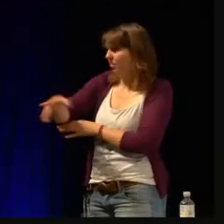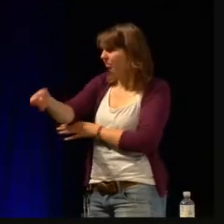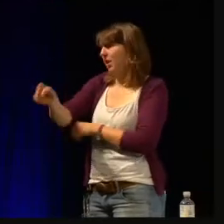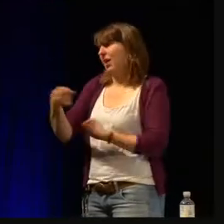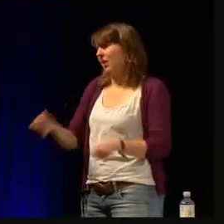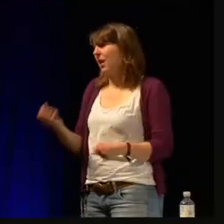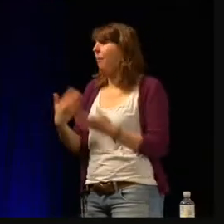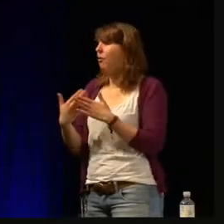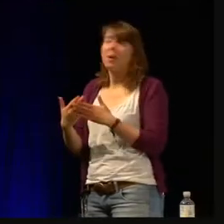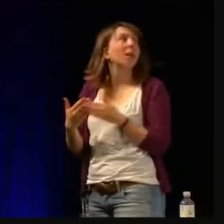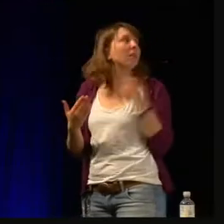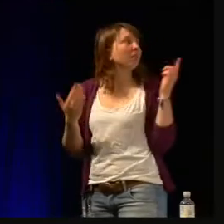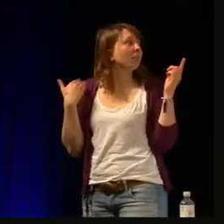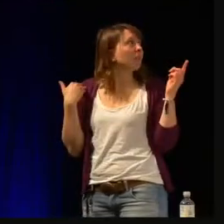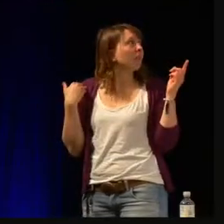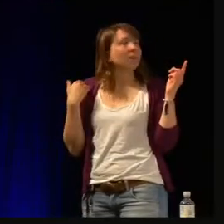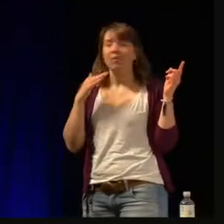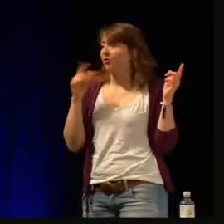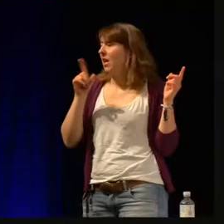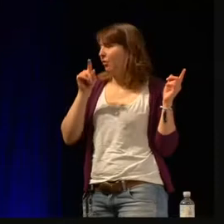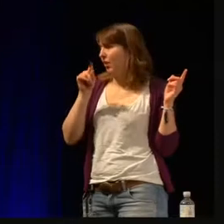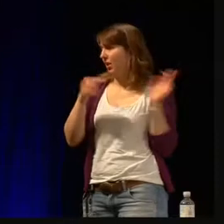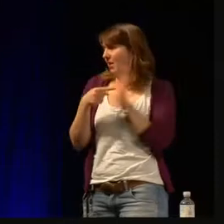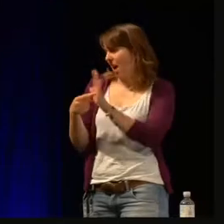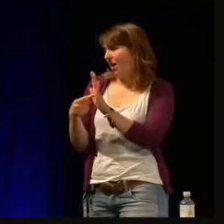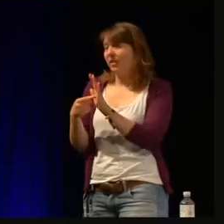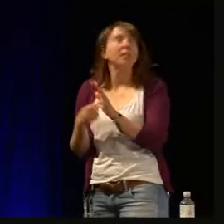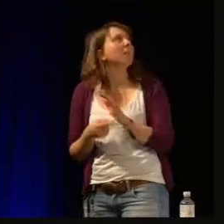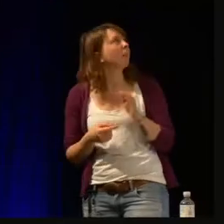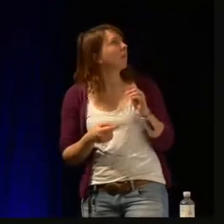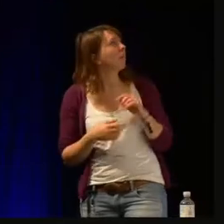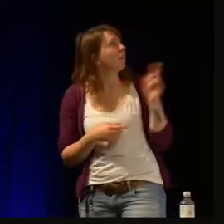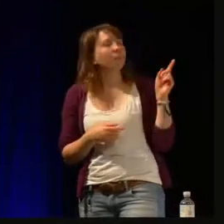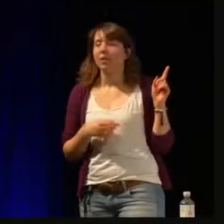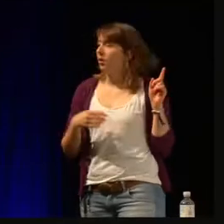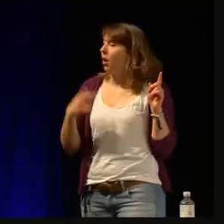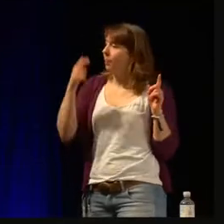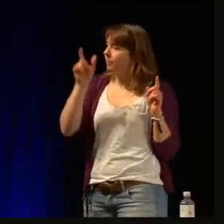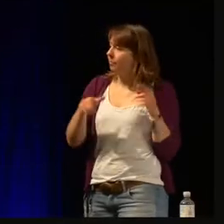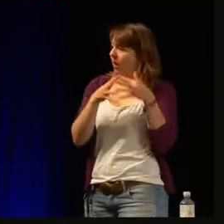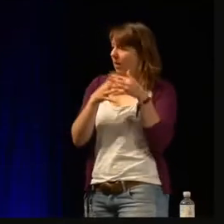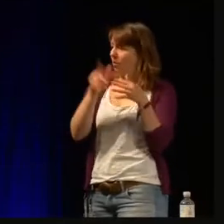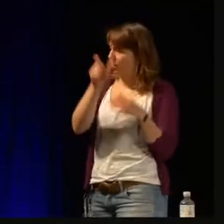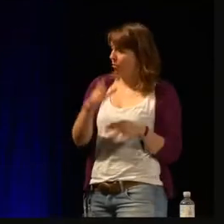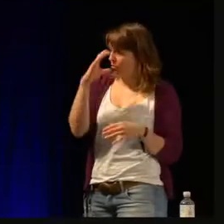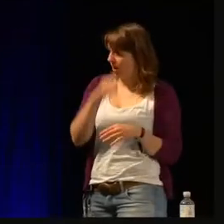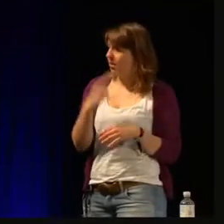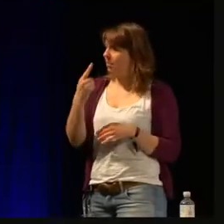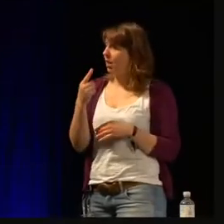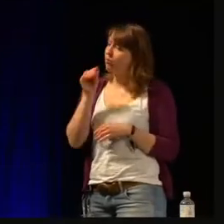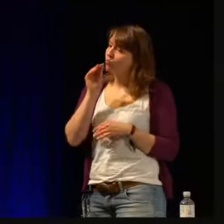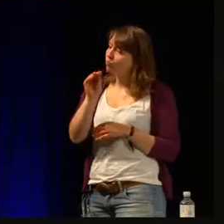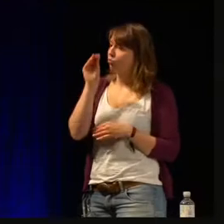aren't transparent most of the time, but this might be an example where something like that might have